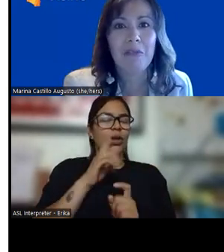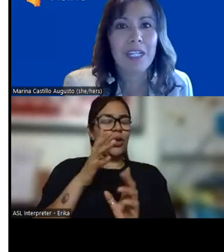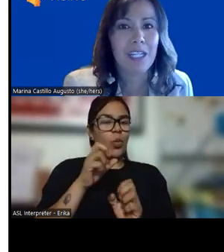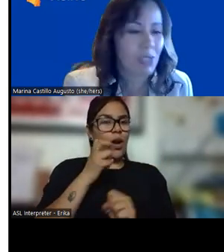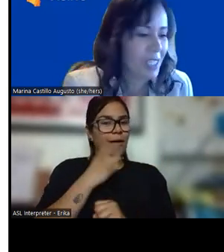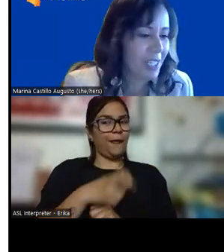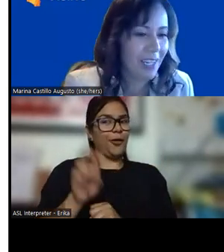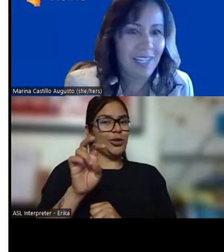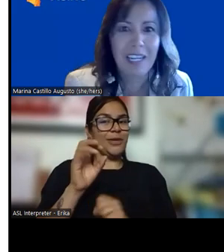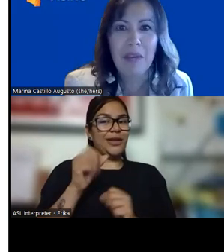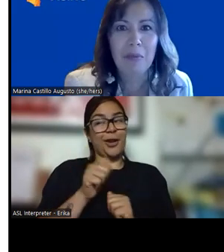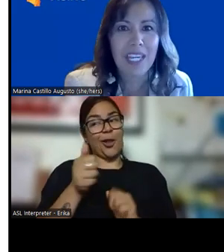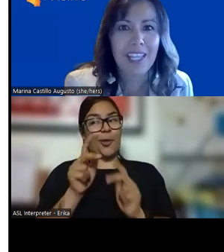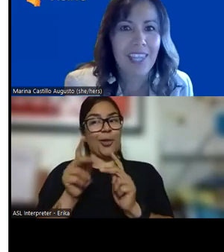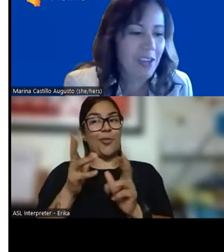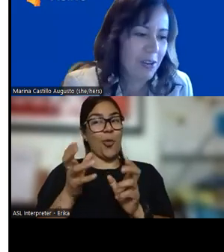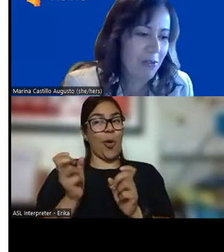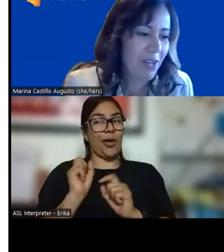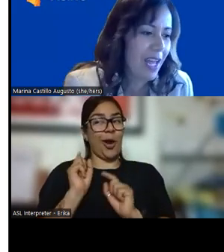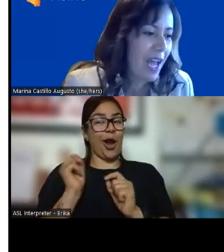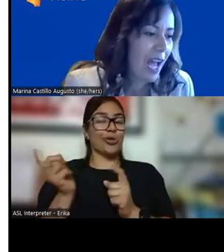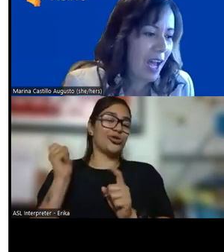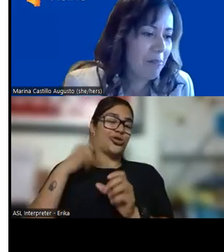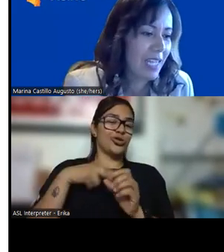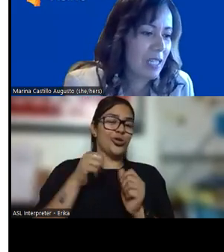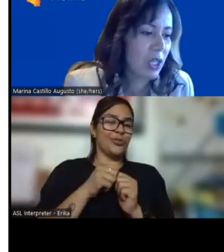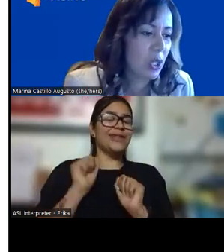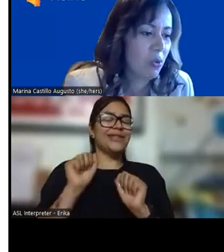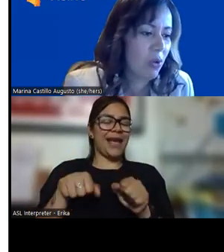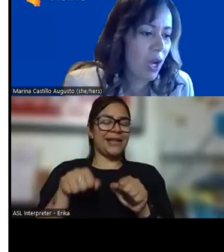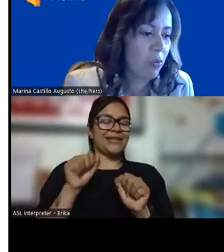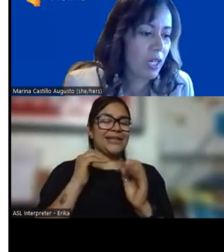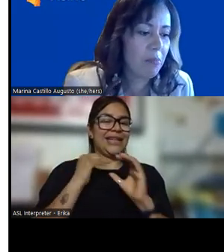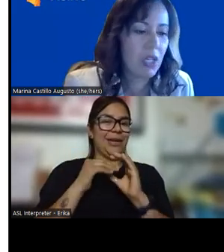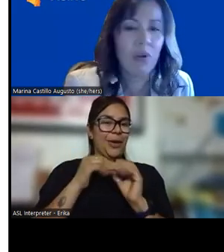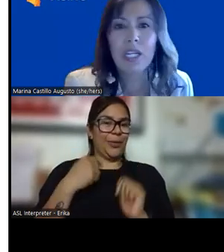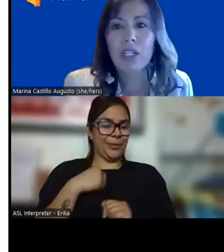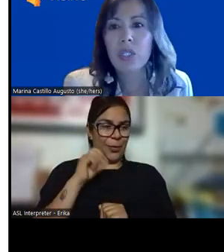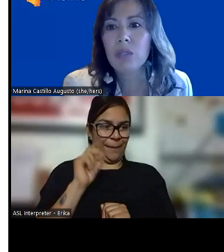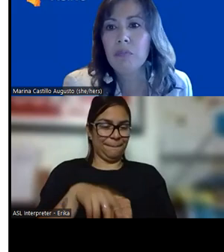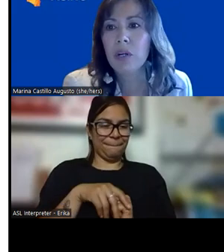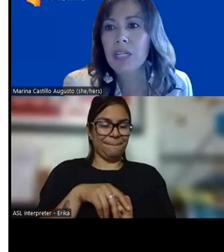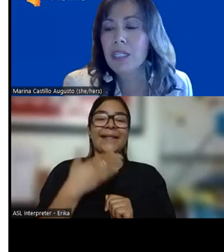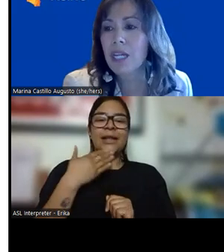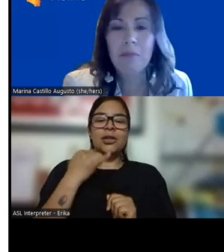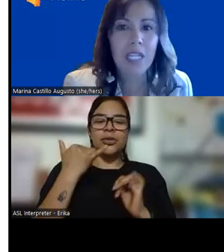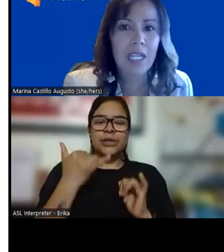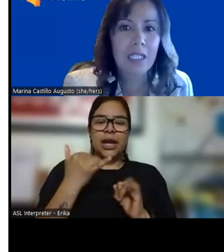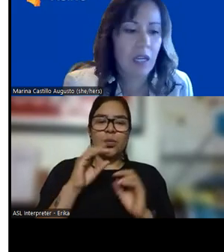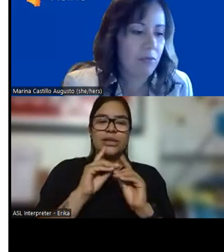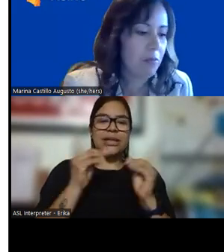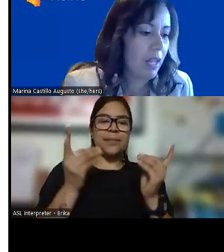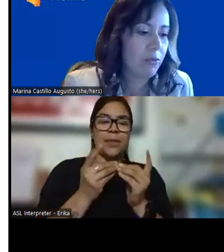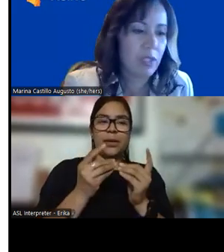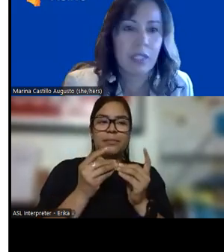and anyone interested can email me. Thank you. Next in the queue, we're going to be going into department